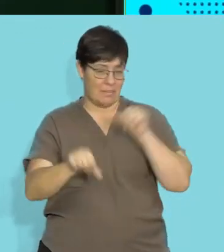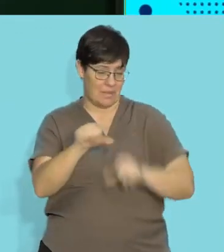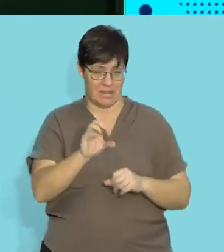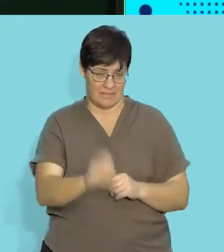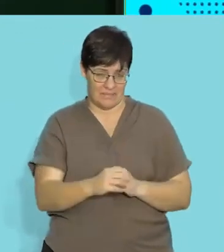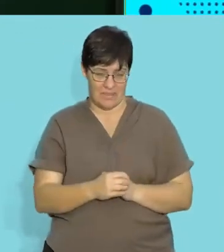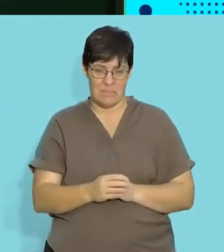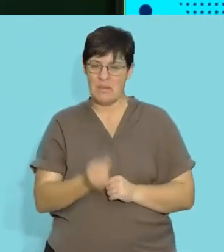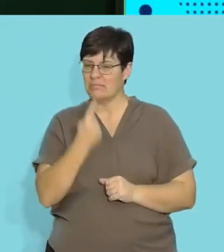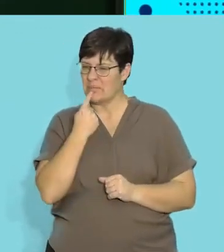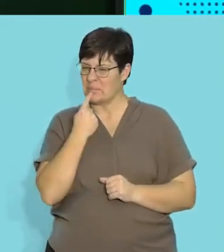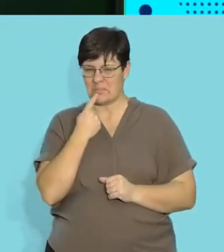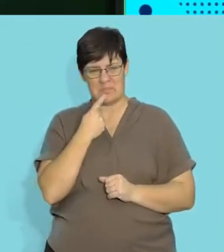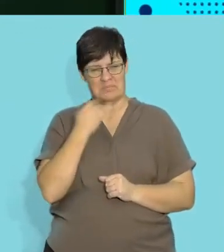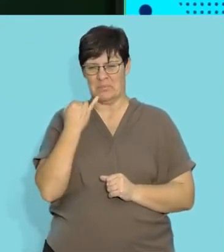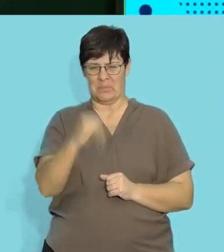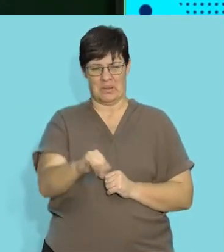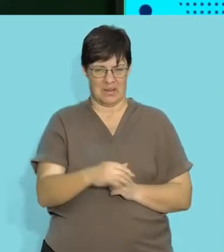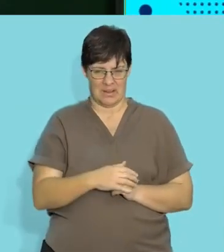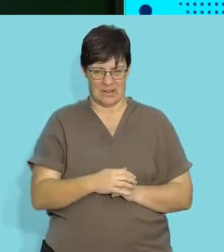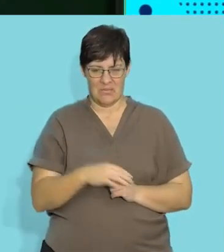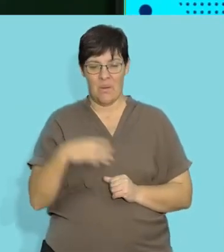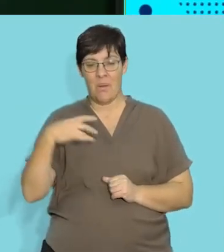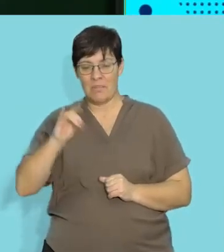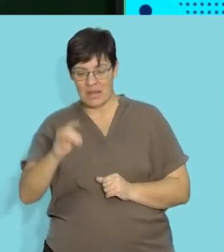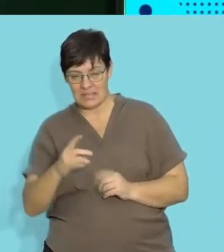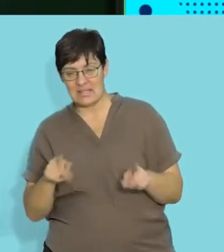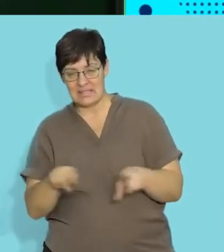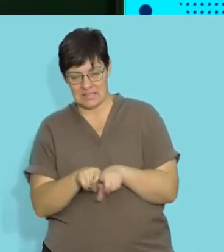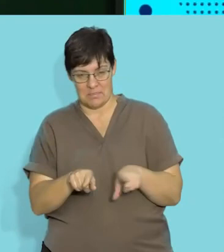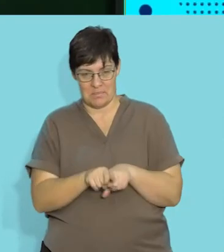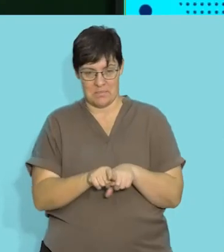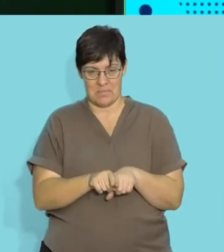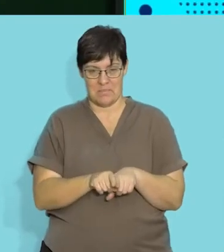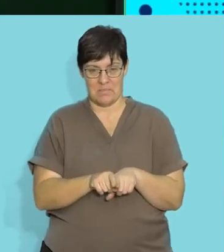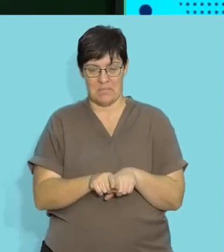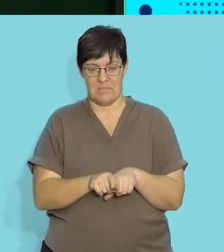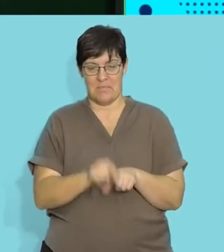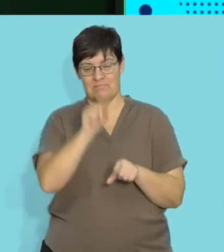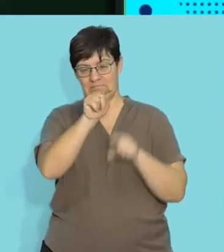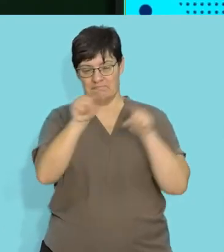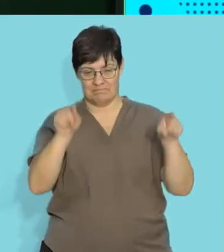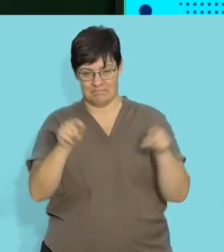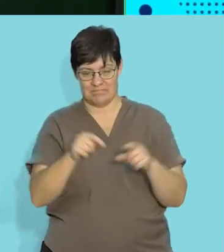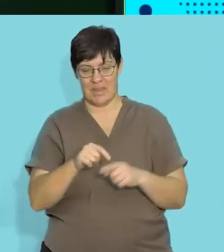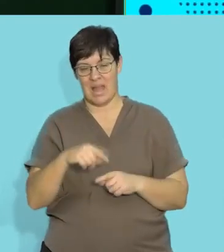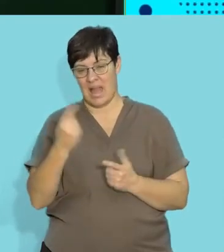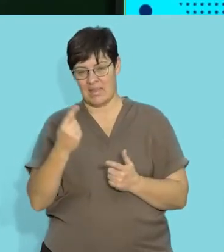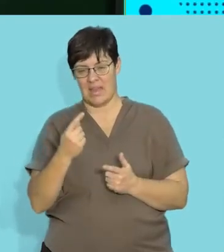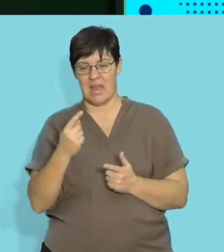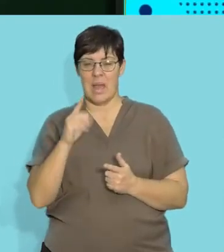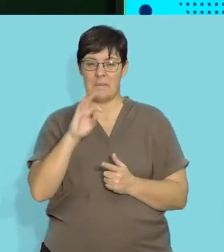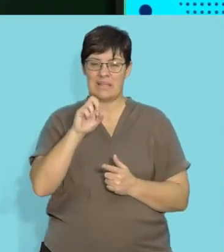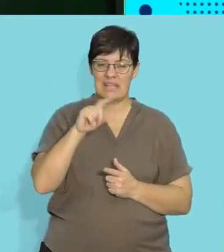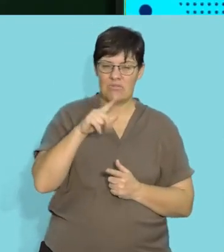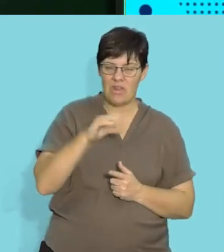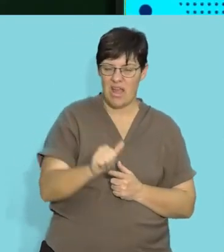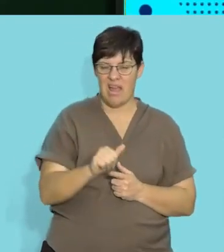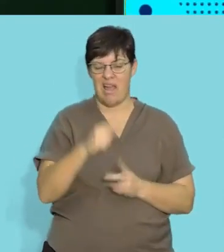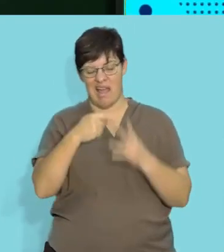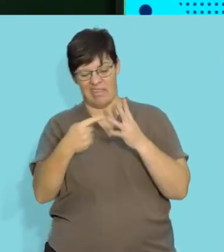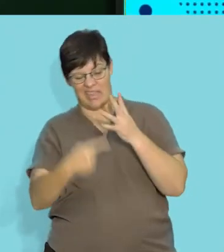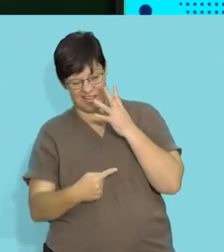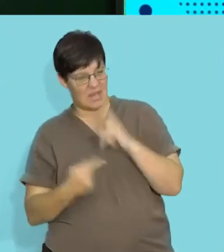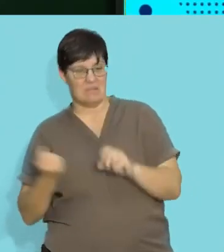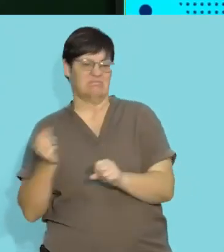make them unpalatable to herbivores and as well to certain pathogens, including bacteria and viruses. So the